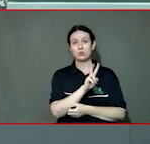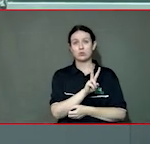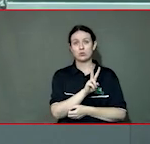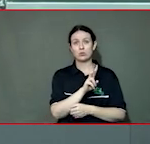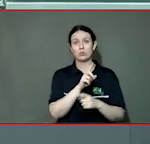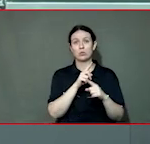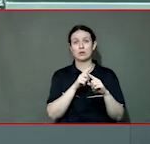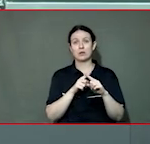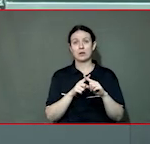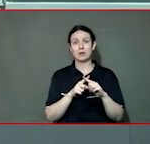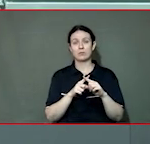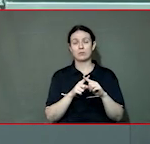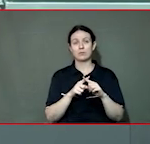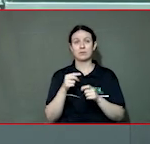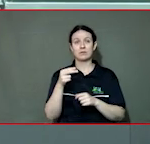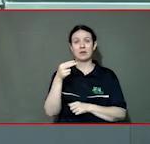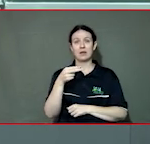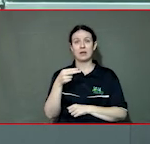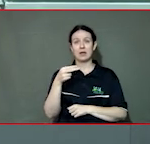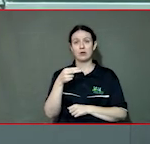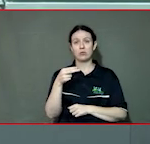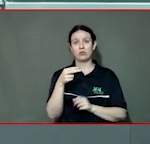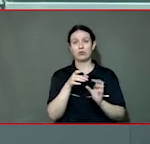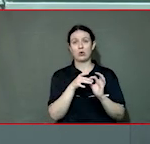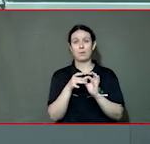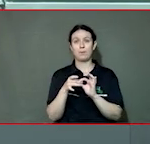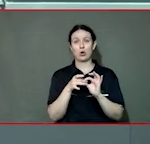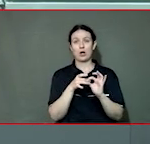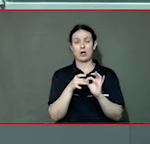2 hydrogen bonds